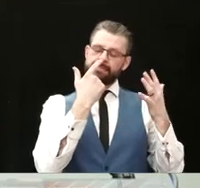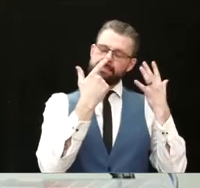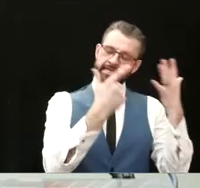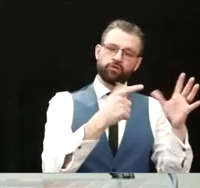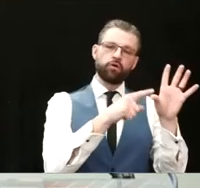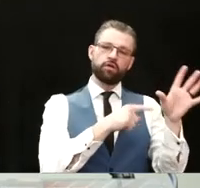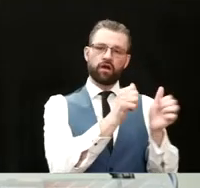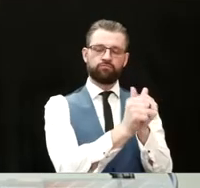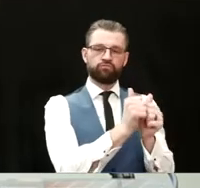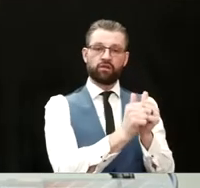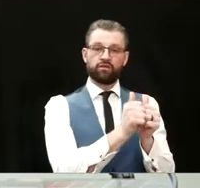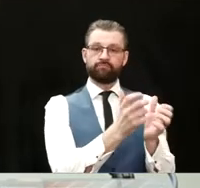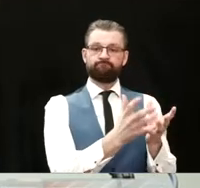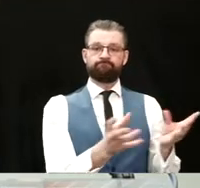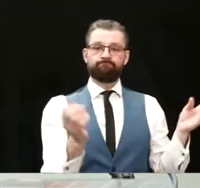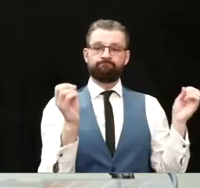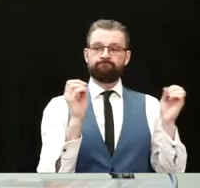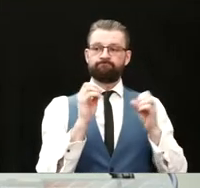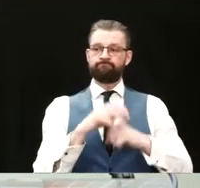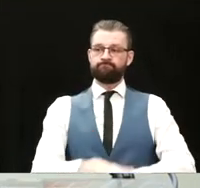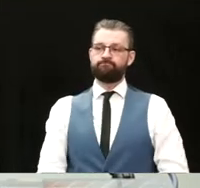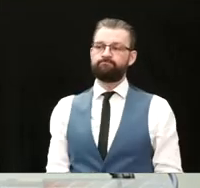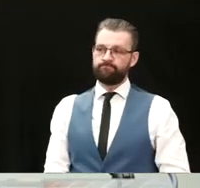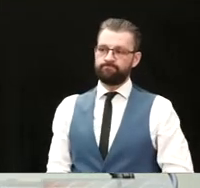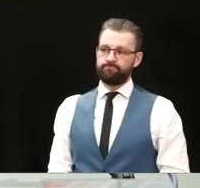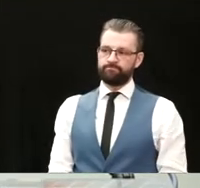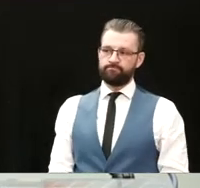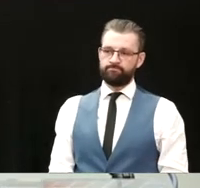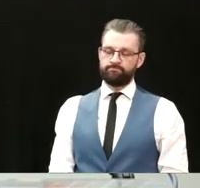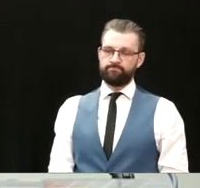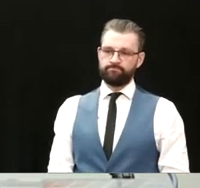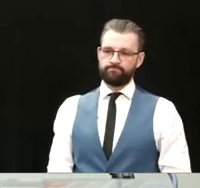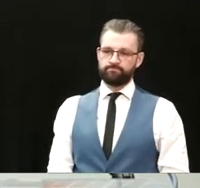seven-year-old young brother, Irankunda Jean Paul.